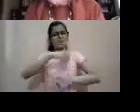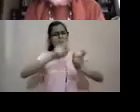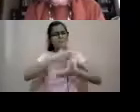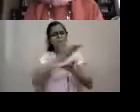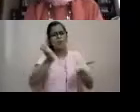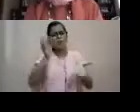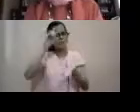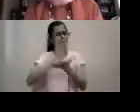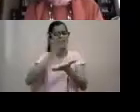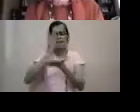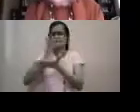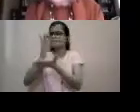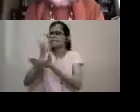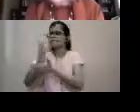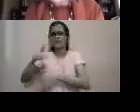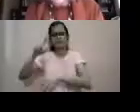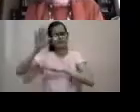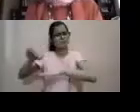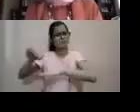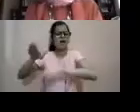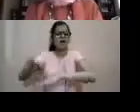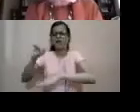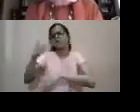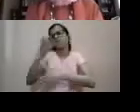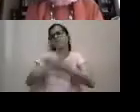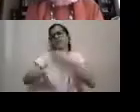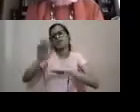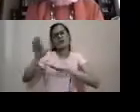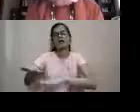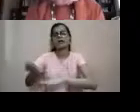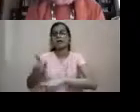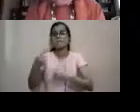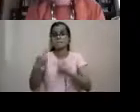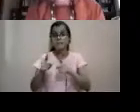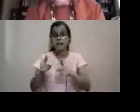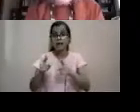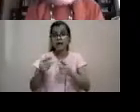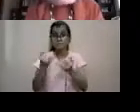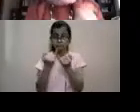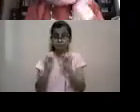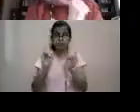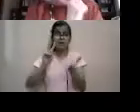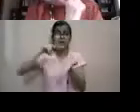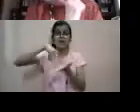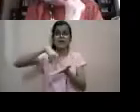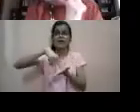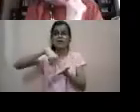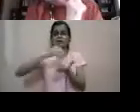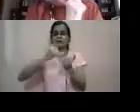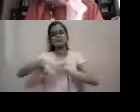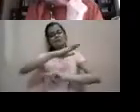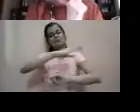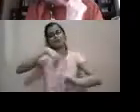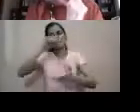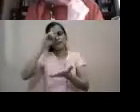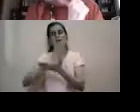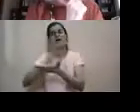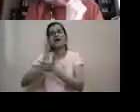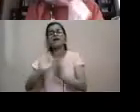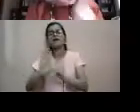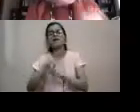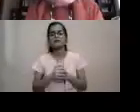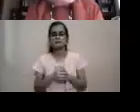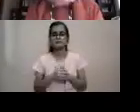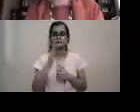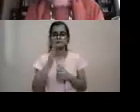independence is no less socially constructed. Moreover, such as dependency, has not